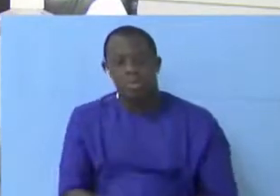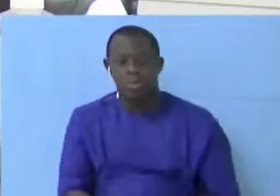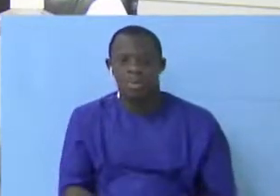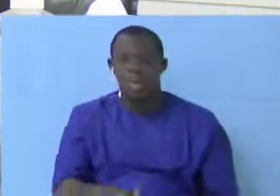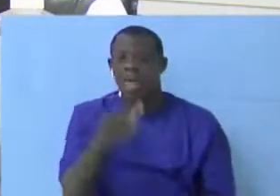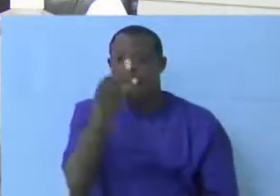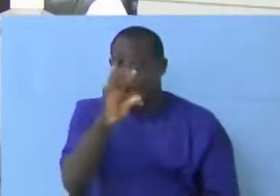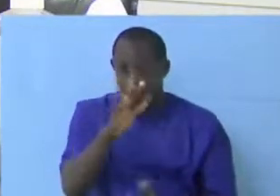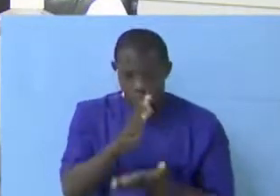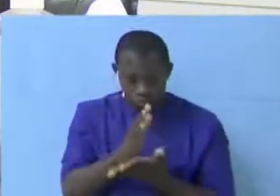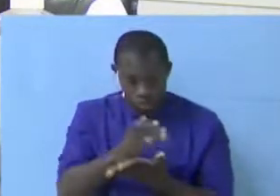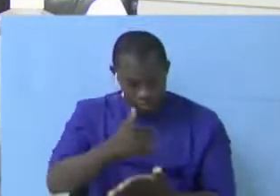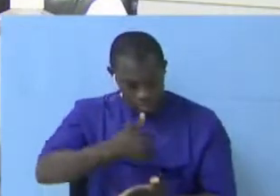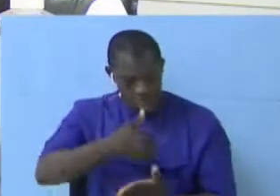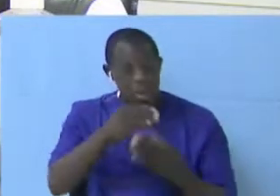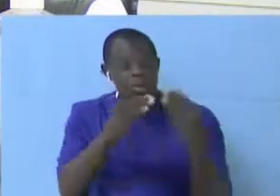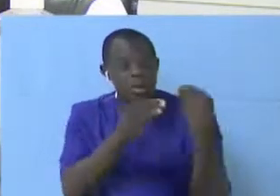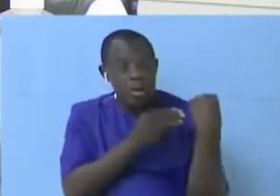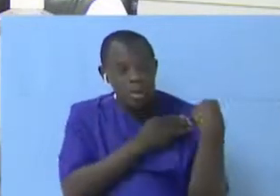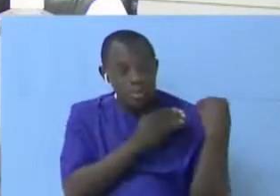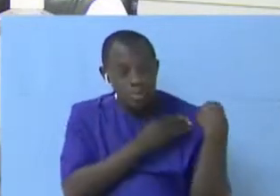If I was in charge,